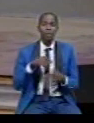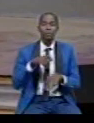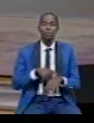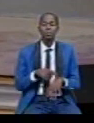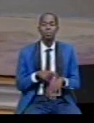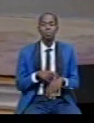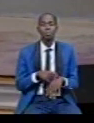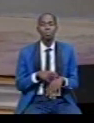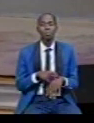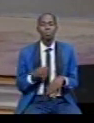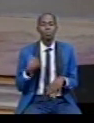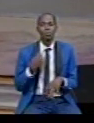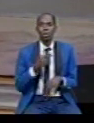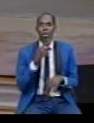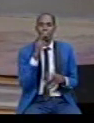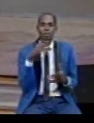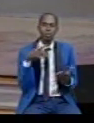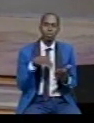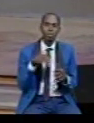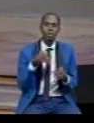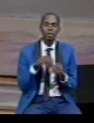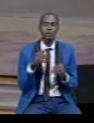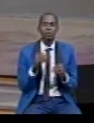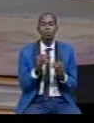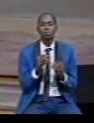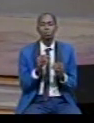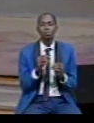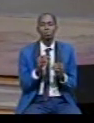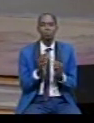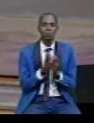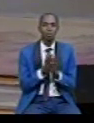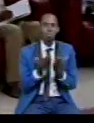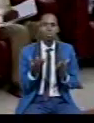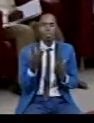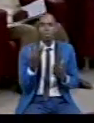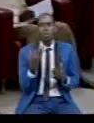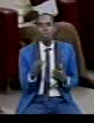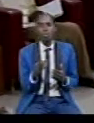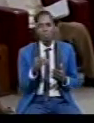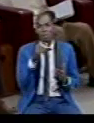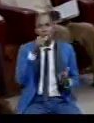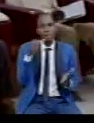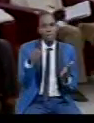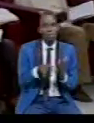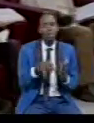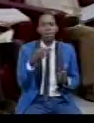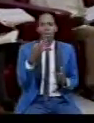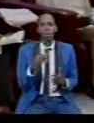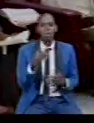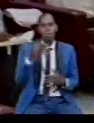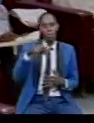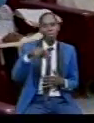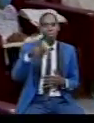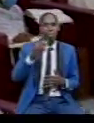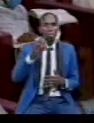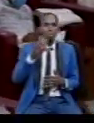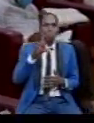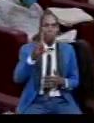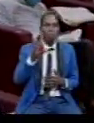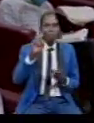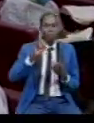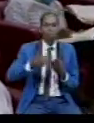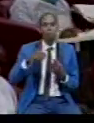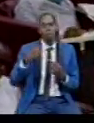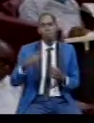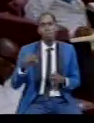in the book, in the epistle of Paul to the Galatians. Today we're starting with